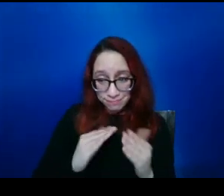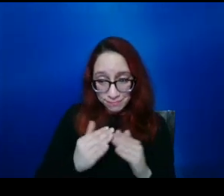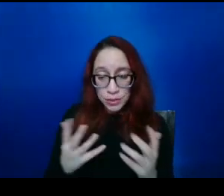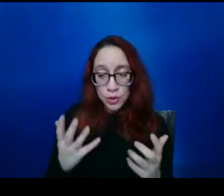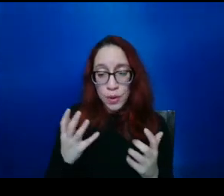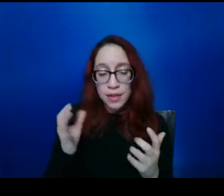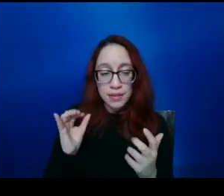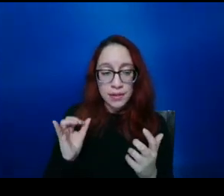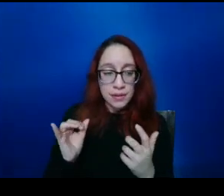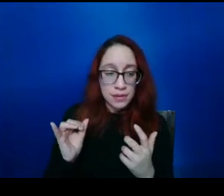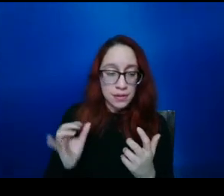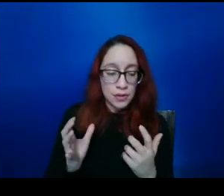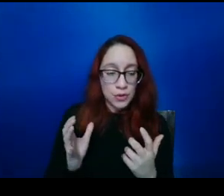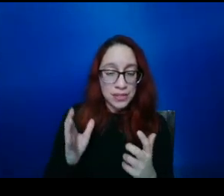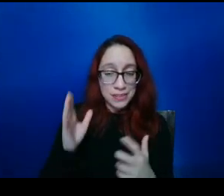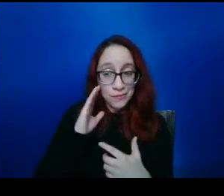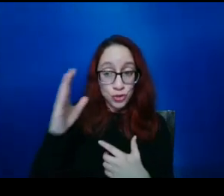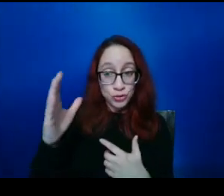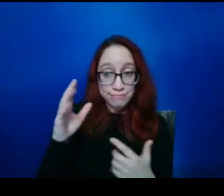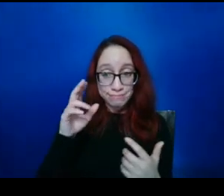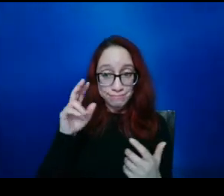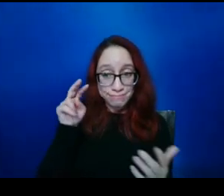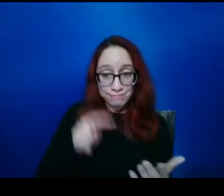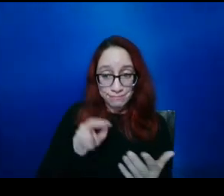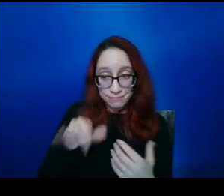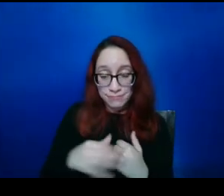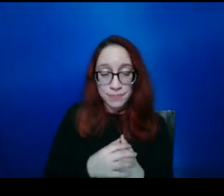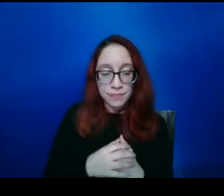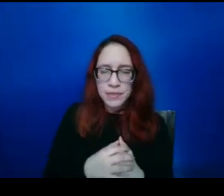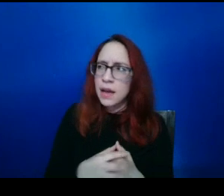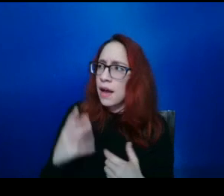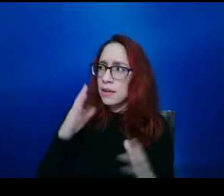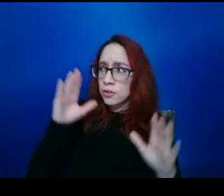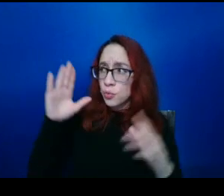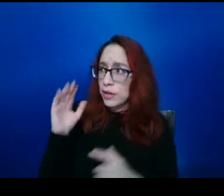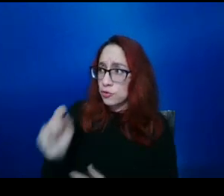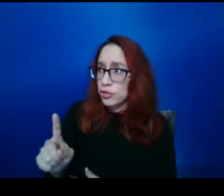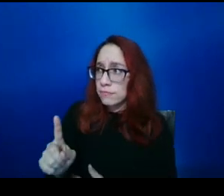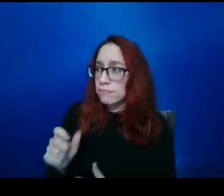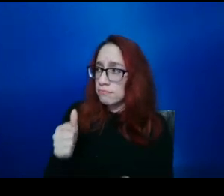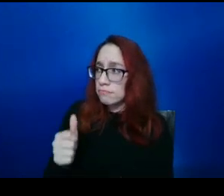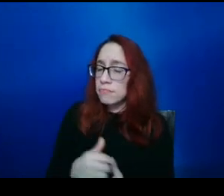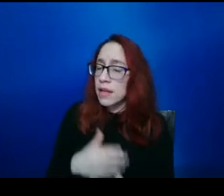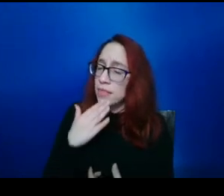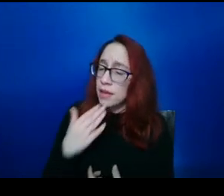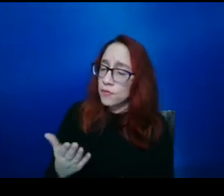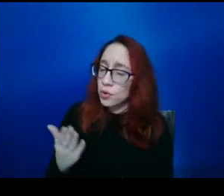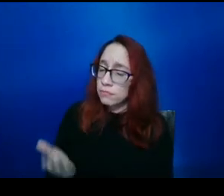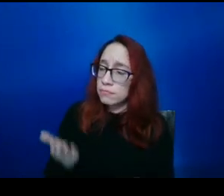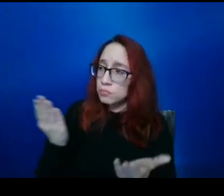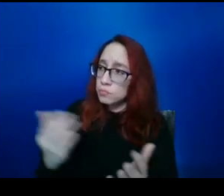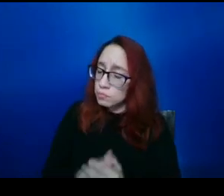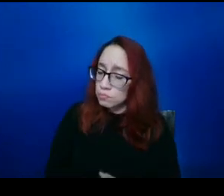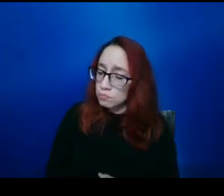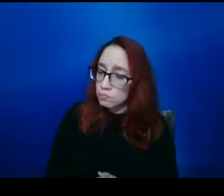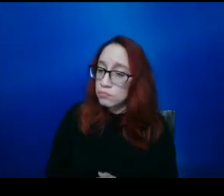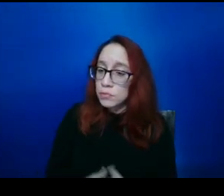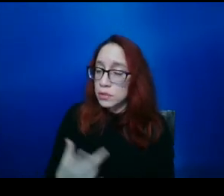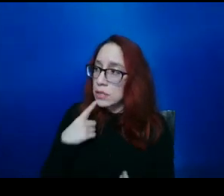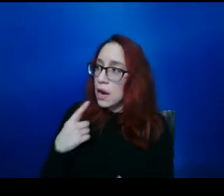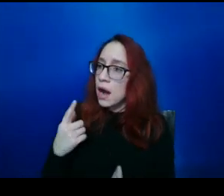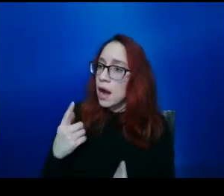be in the future to look at. I think that's an excellent question, Commissioner. Thank you for bringing that up, and I look forward